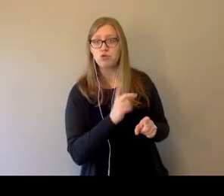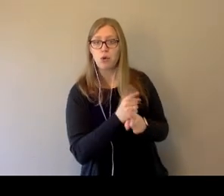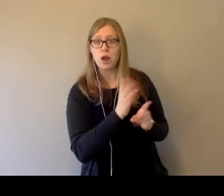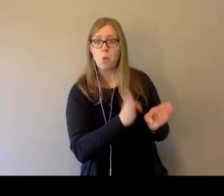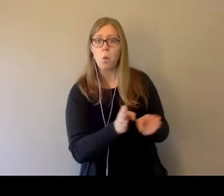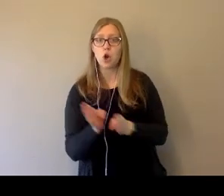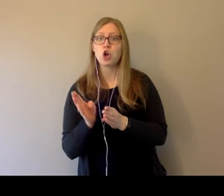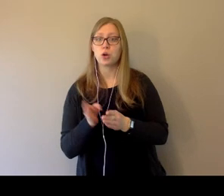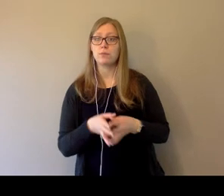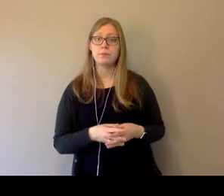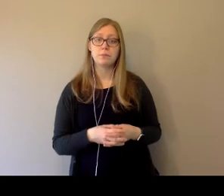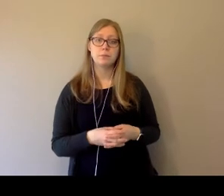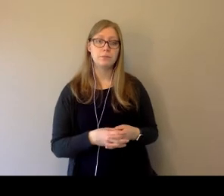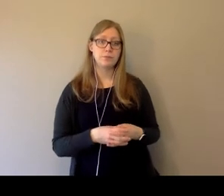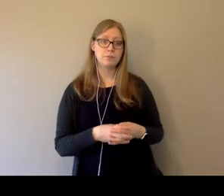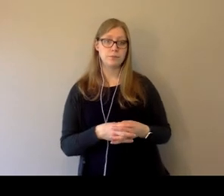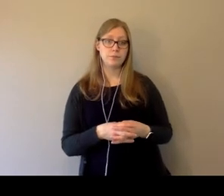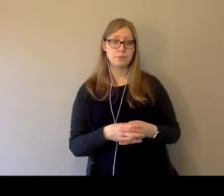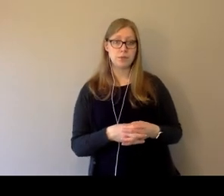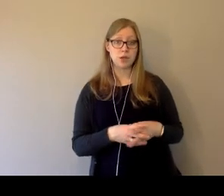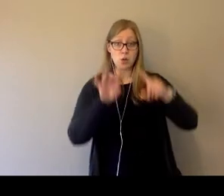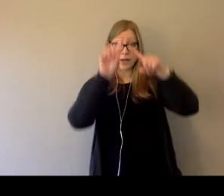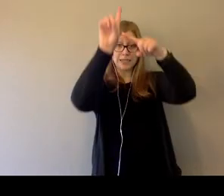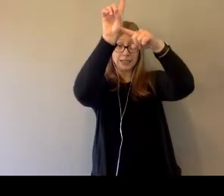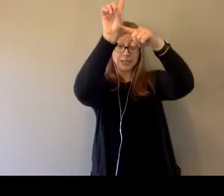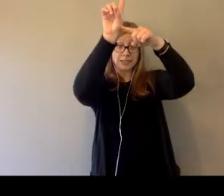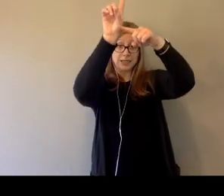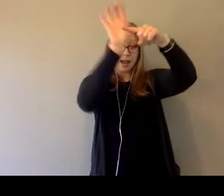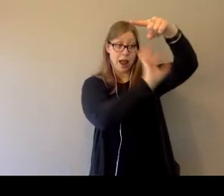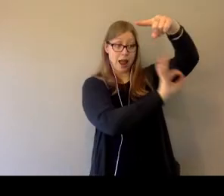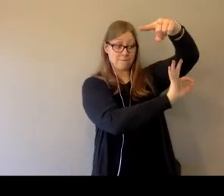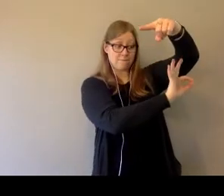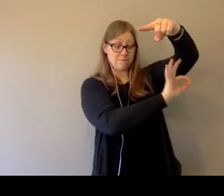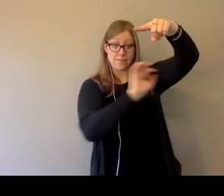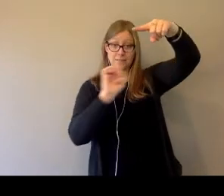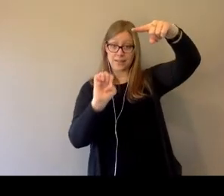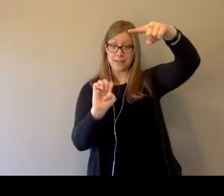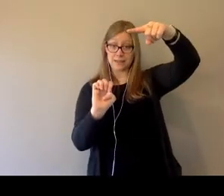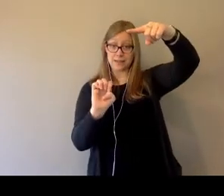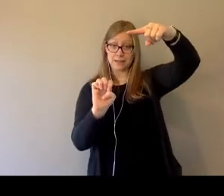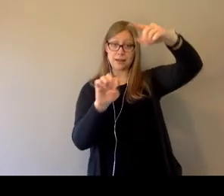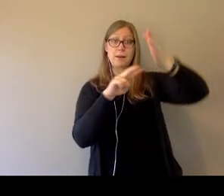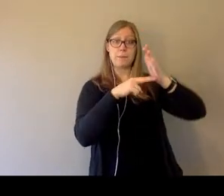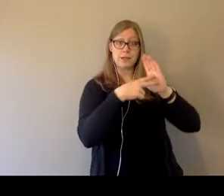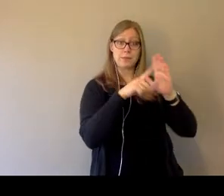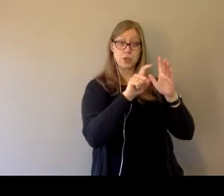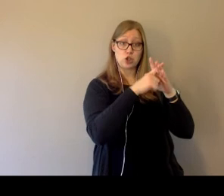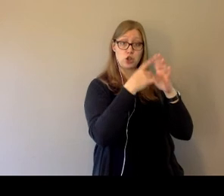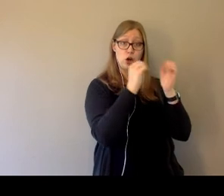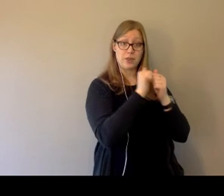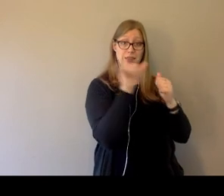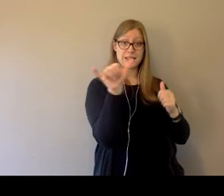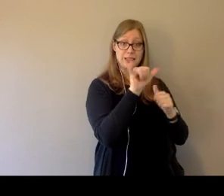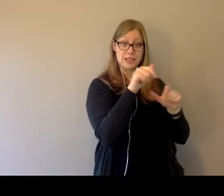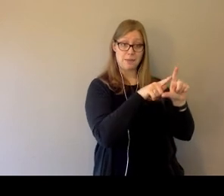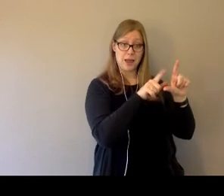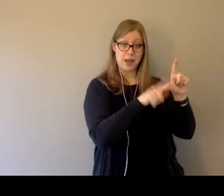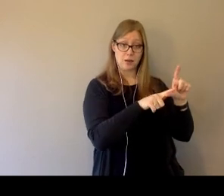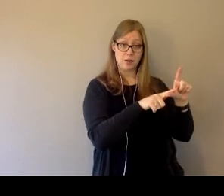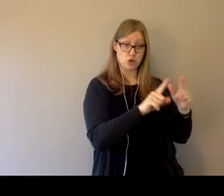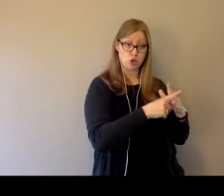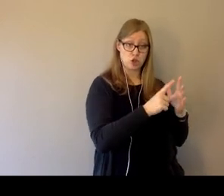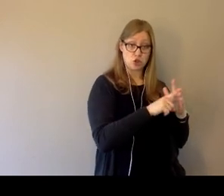D, F, and E. So when I name the other one, I have to start at the same angle. So I'm going to start at the